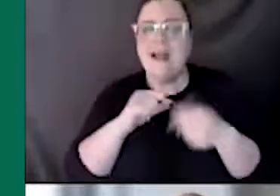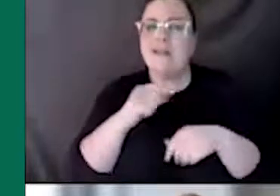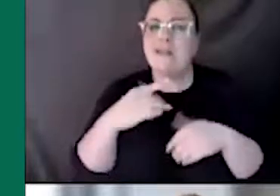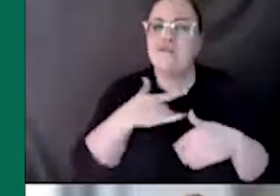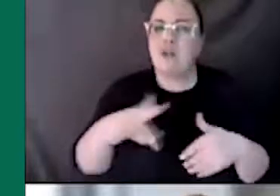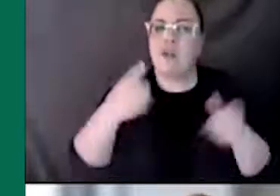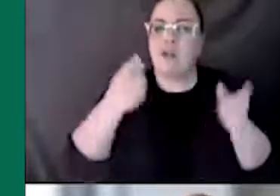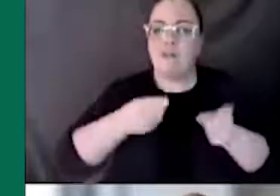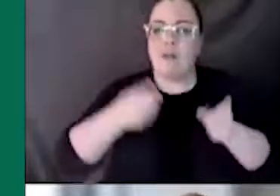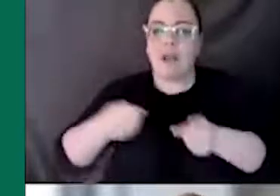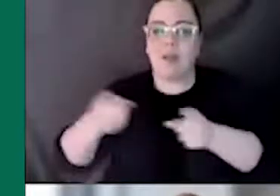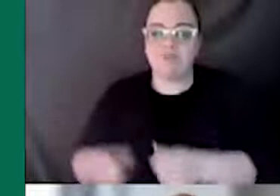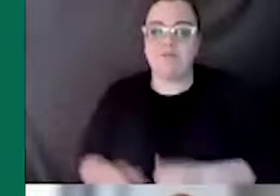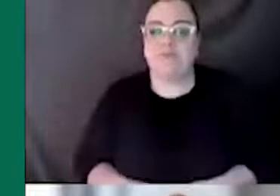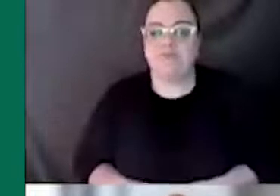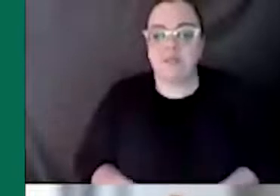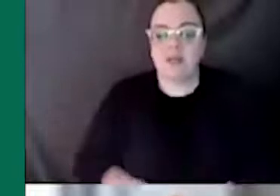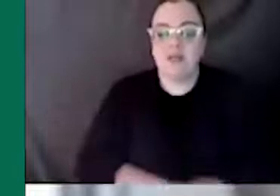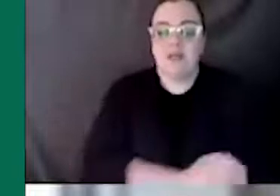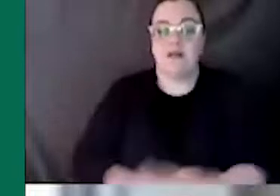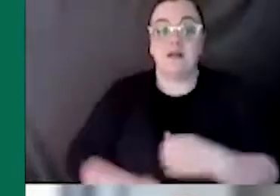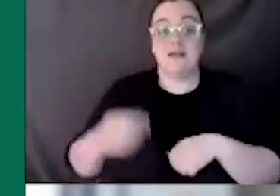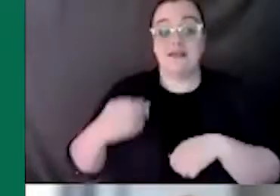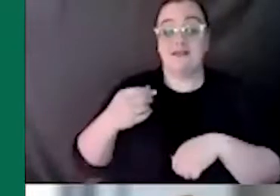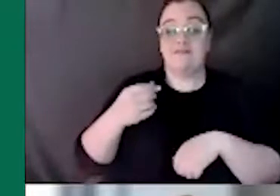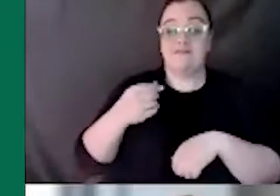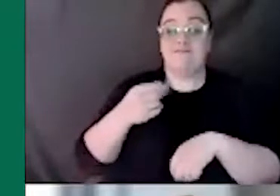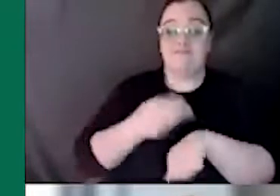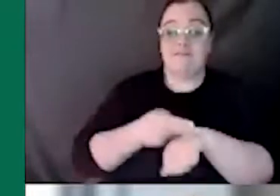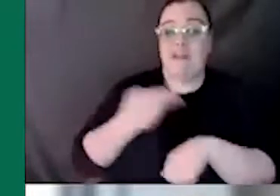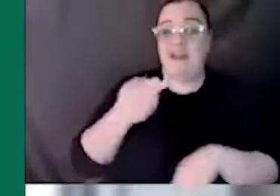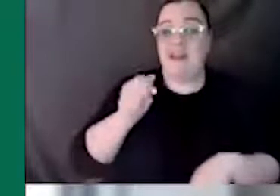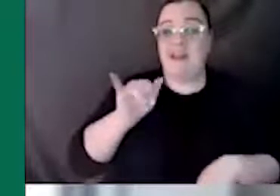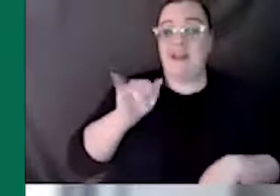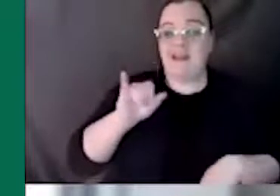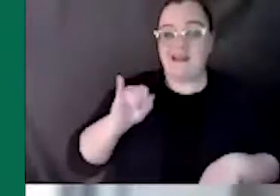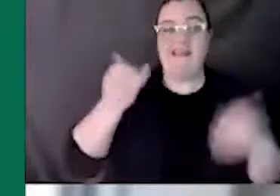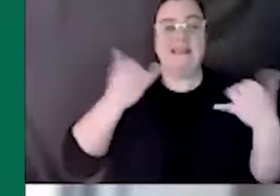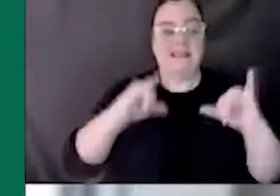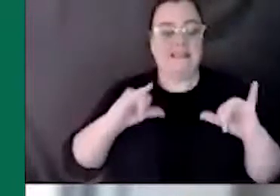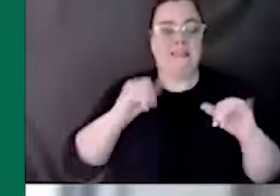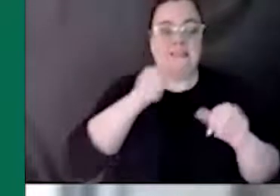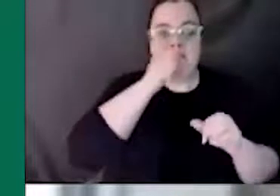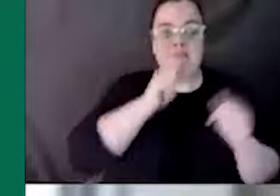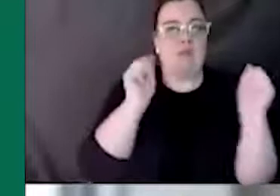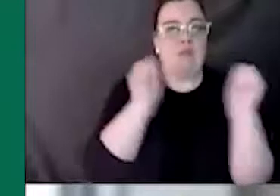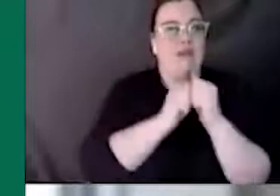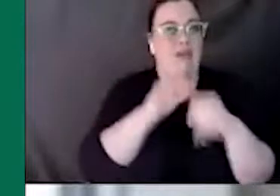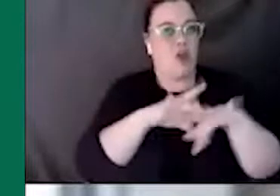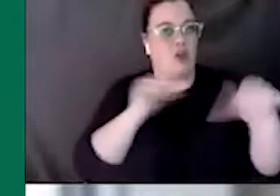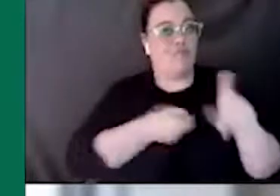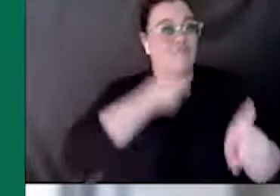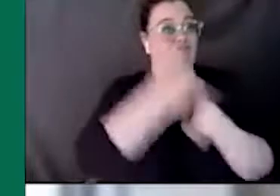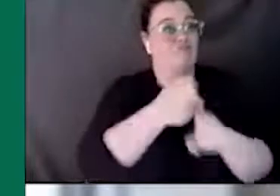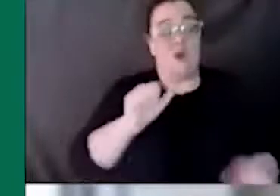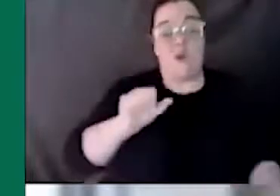hazard. Of course, Haiti is still reeling from the earthquake that happened on August 14th. This is